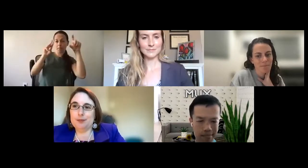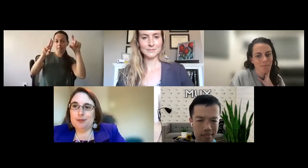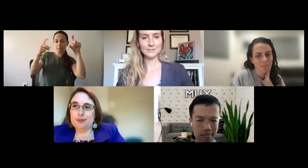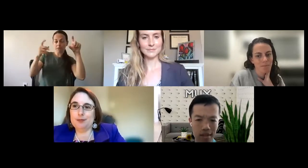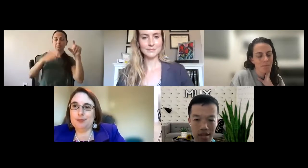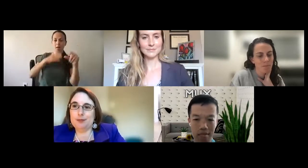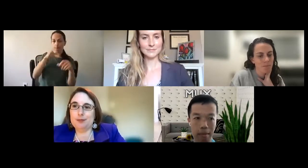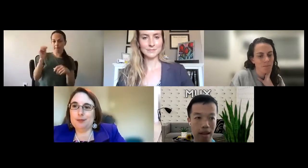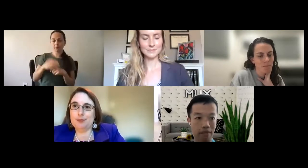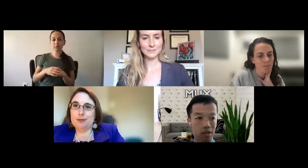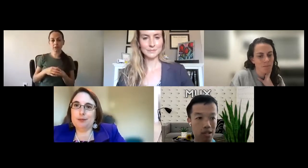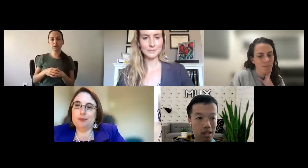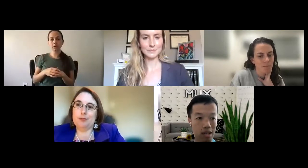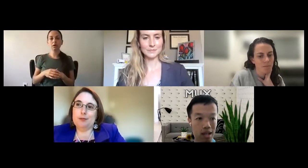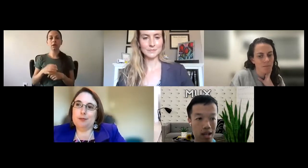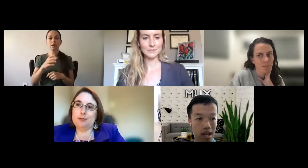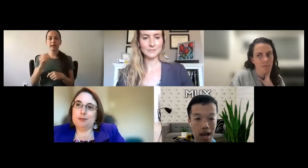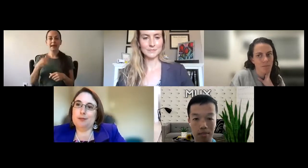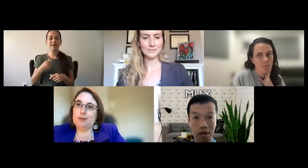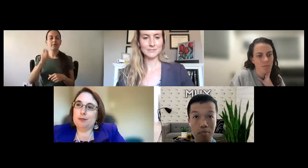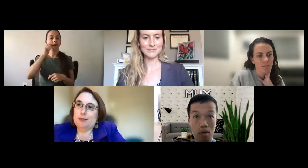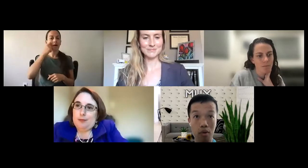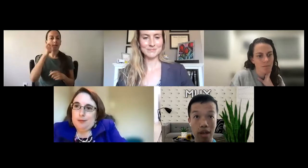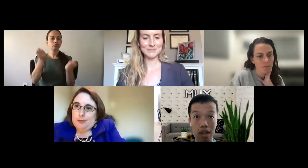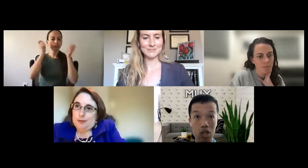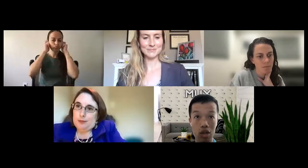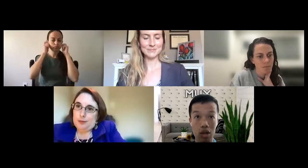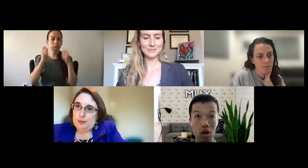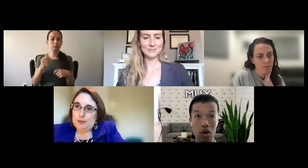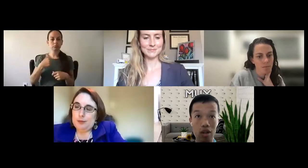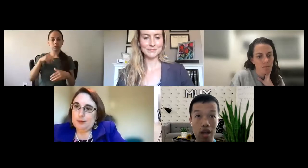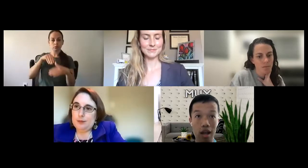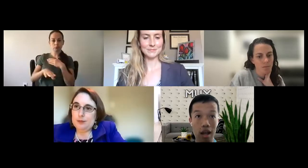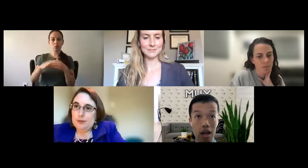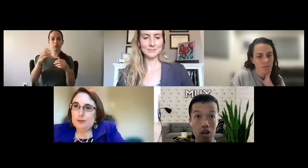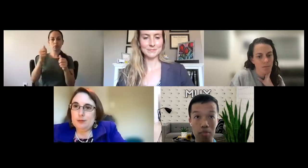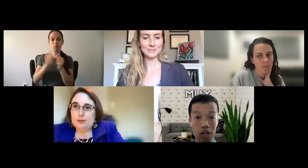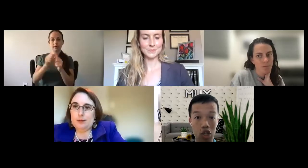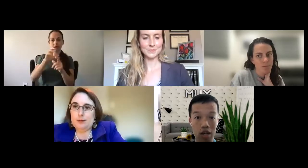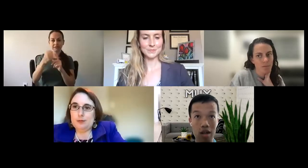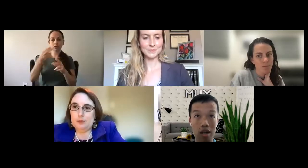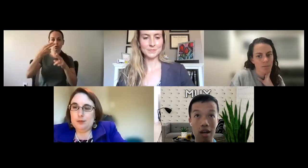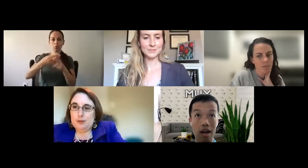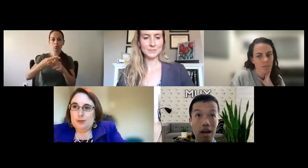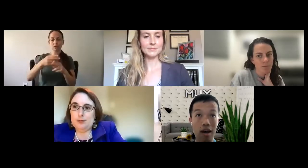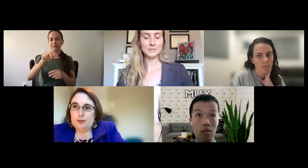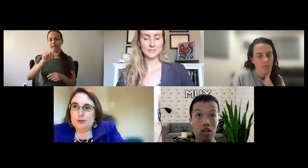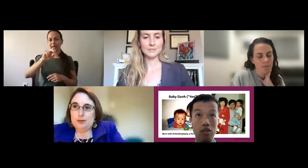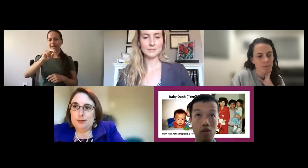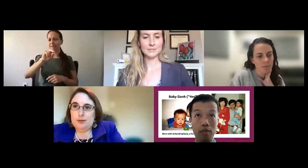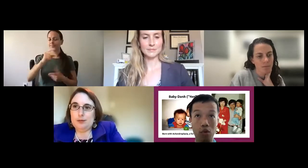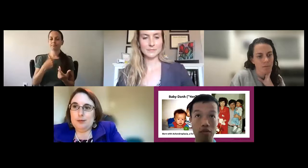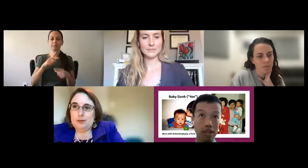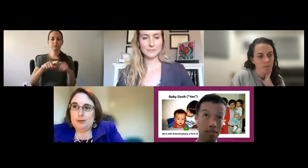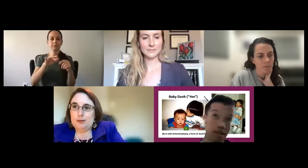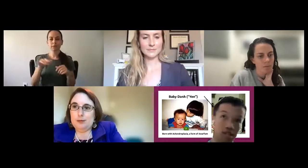wearing some Apple headphones. So I was born with a condition called achondroplasia,